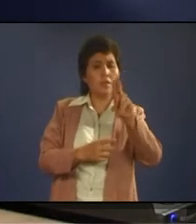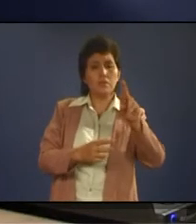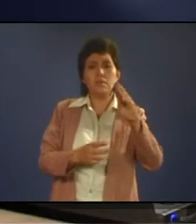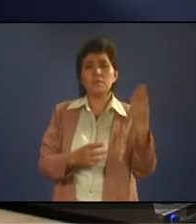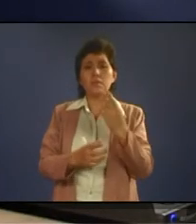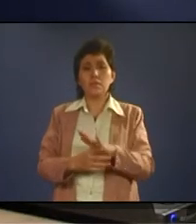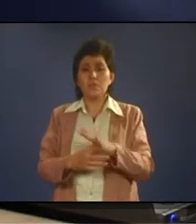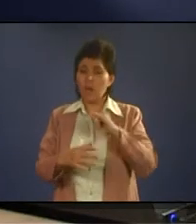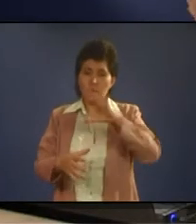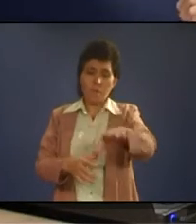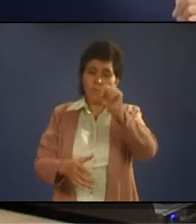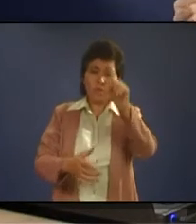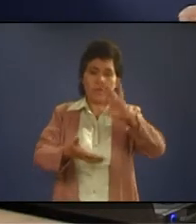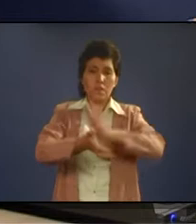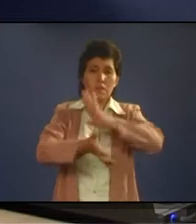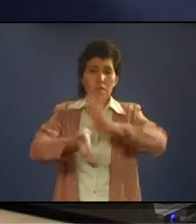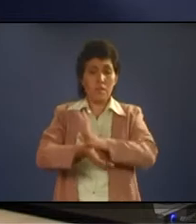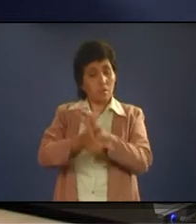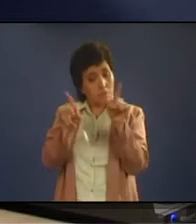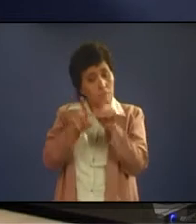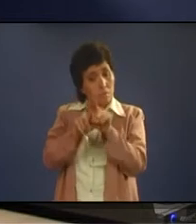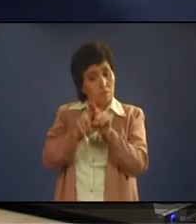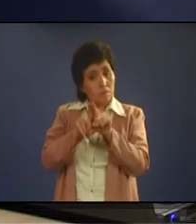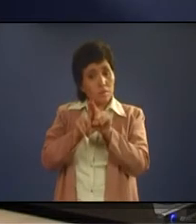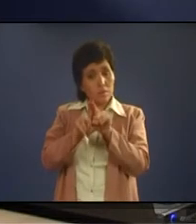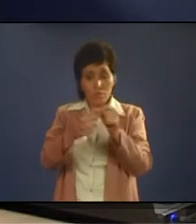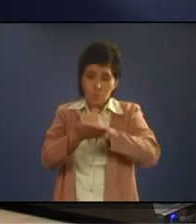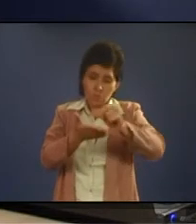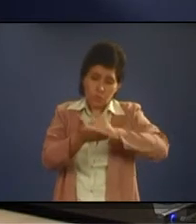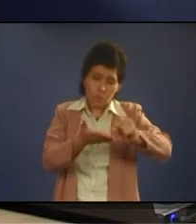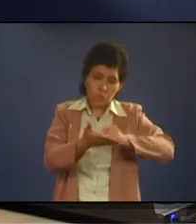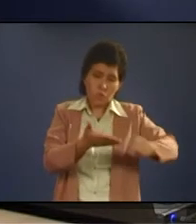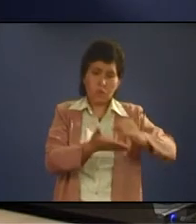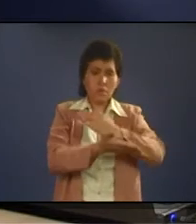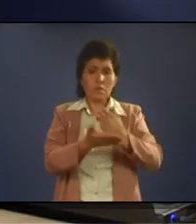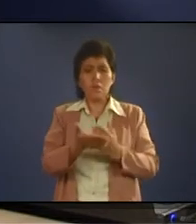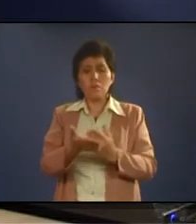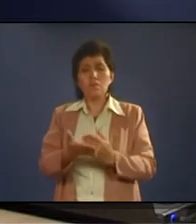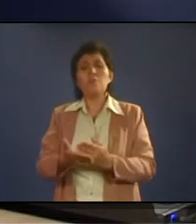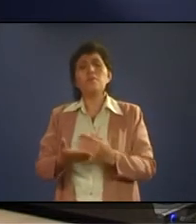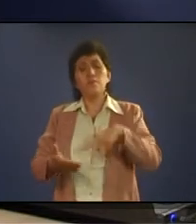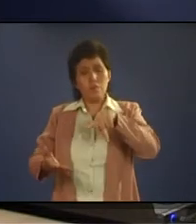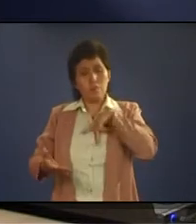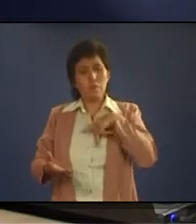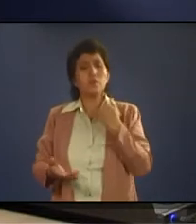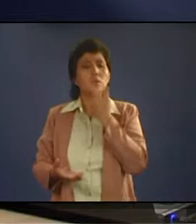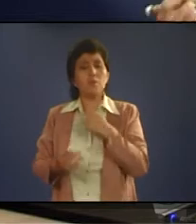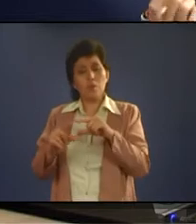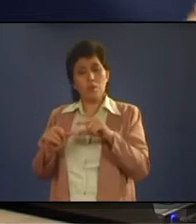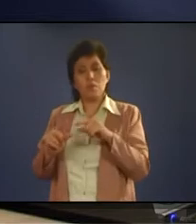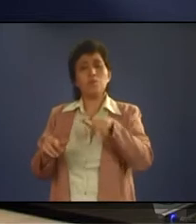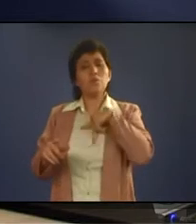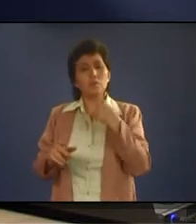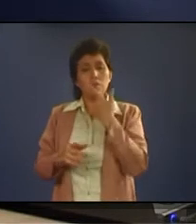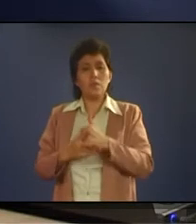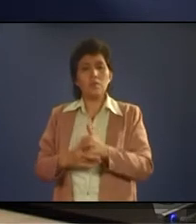of paper like this. Okay, just write down some of the groups that you belong to. Now, let's say I just